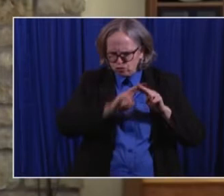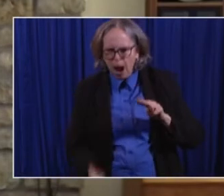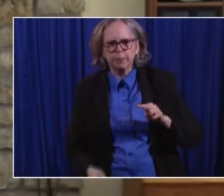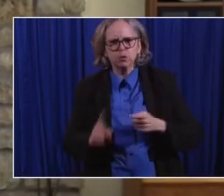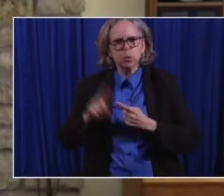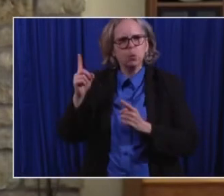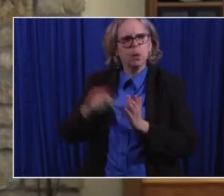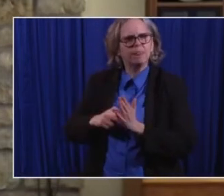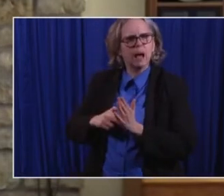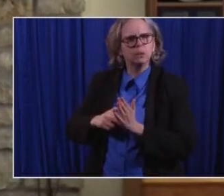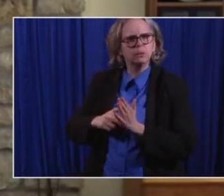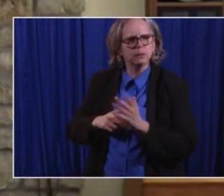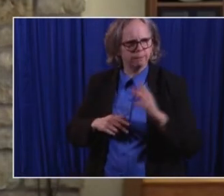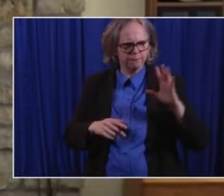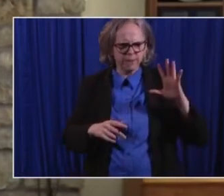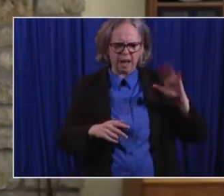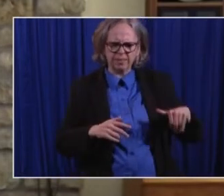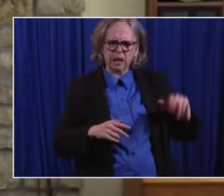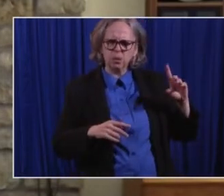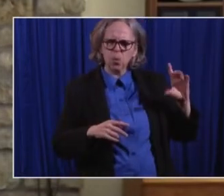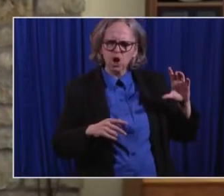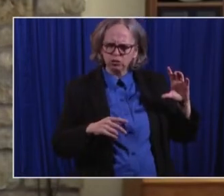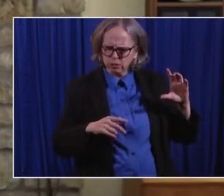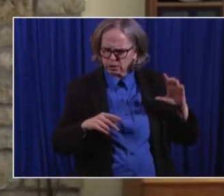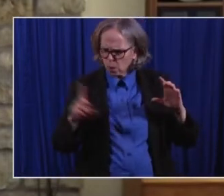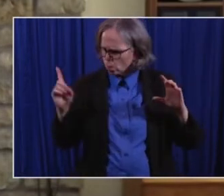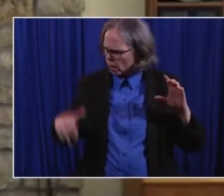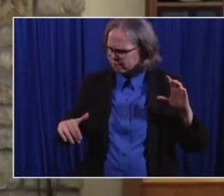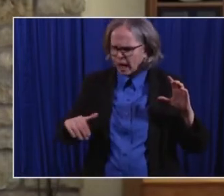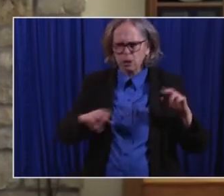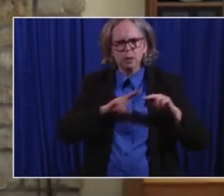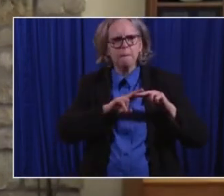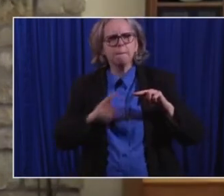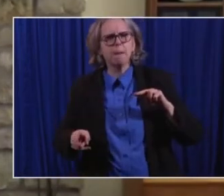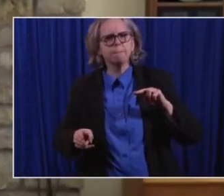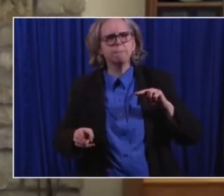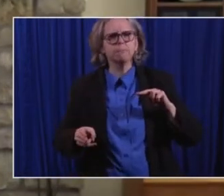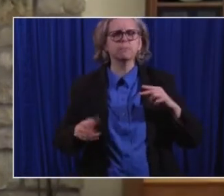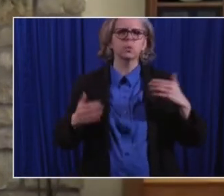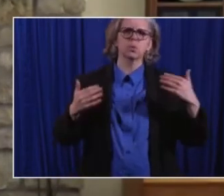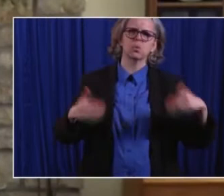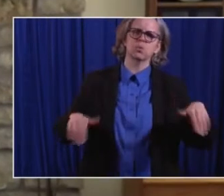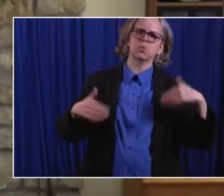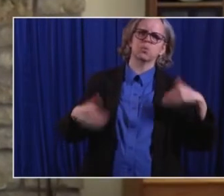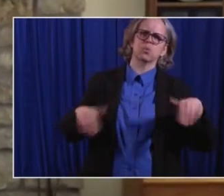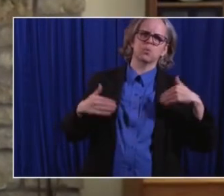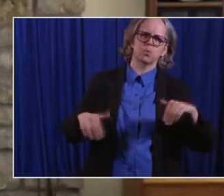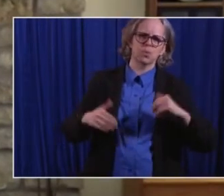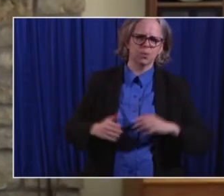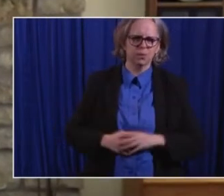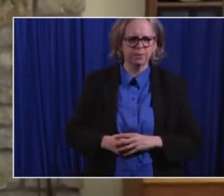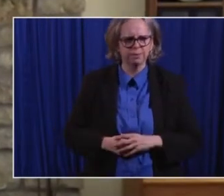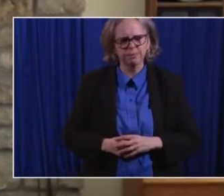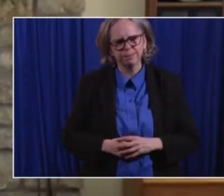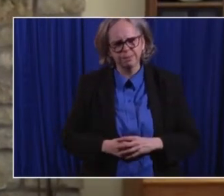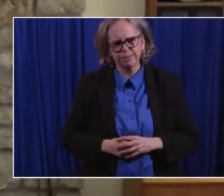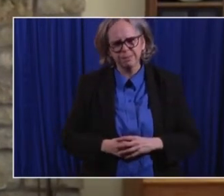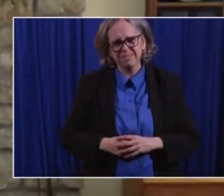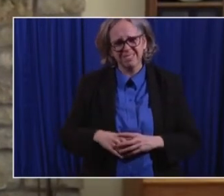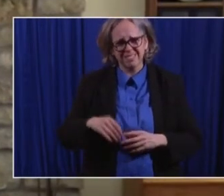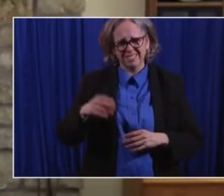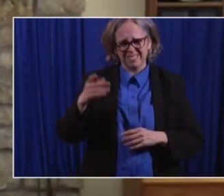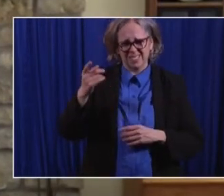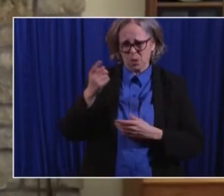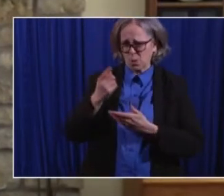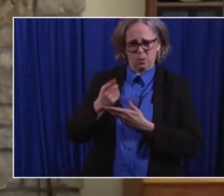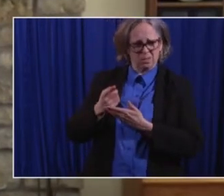this, we had in 1 week in December, we had 2,832 new